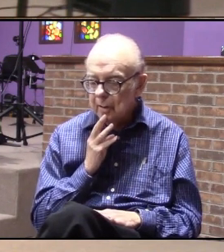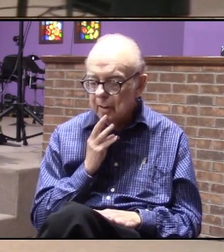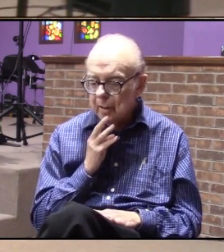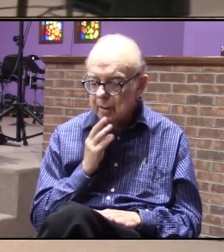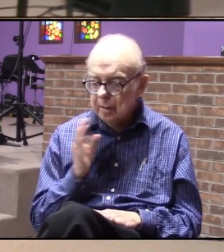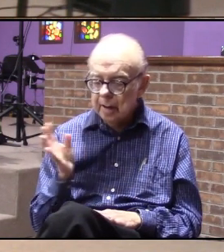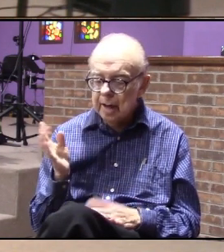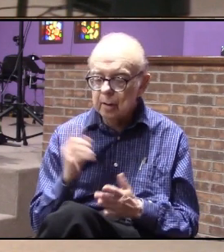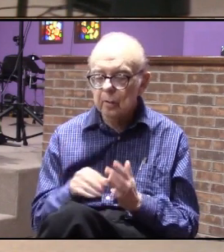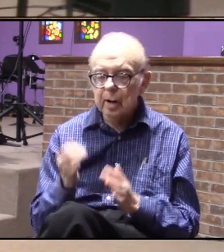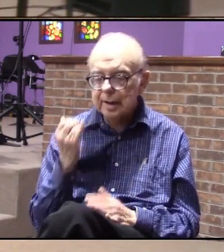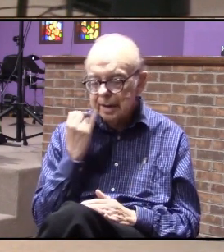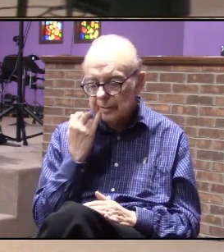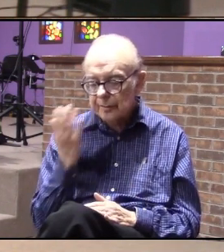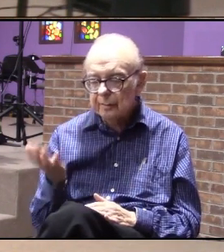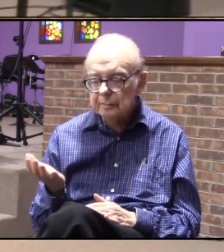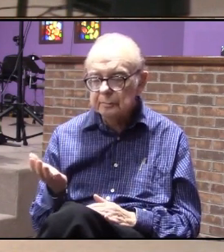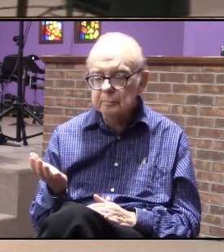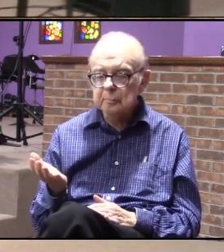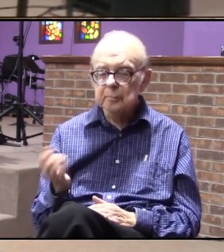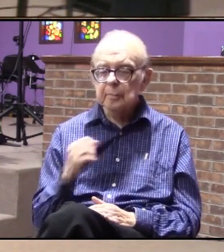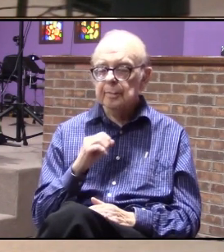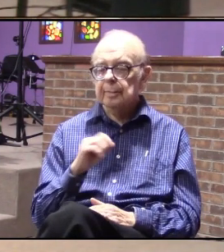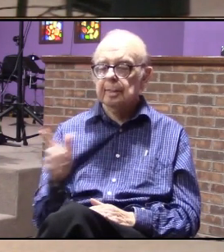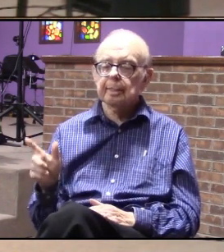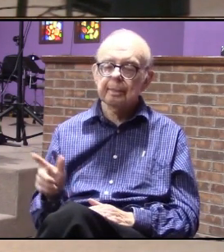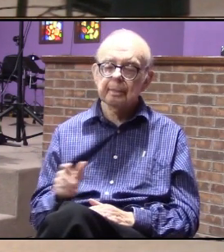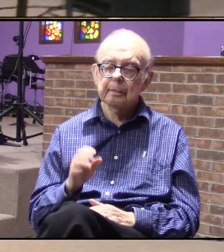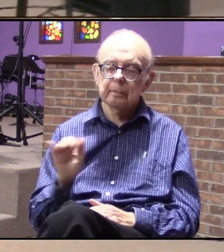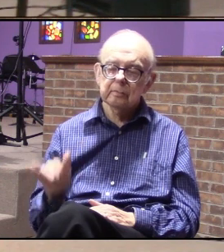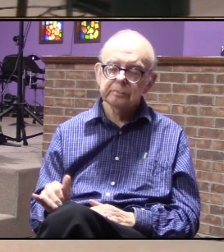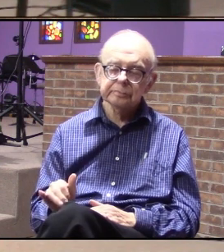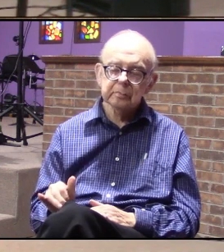And what if, for all eternity,